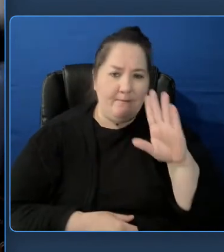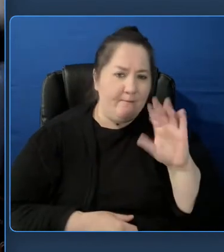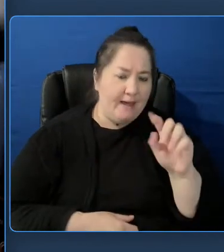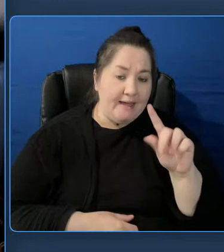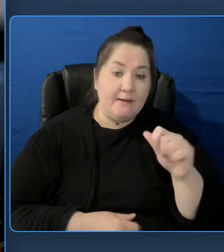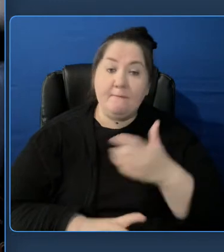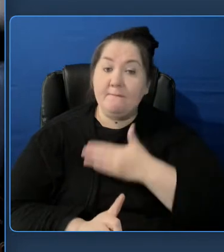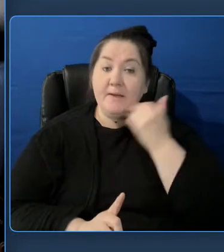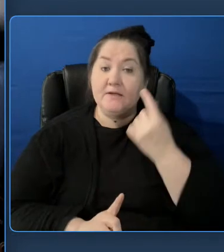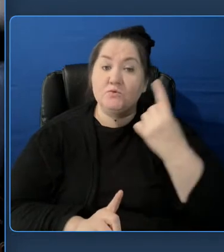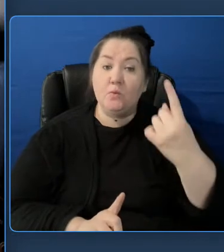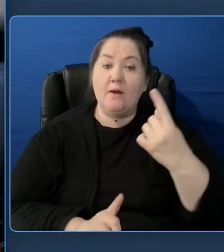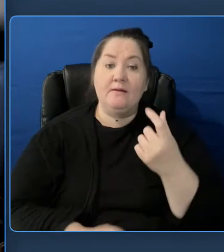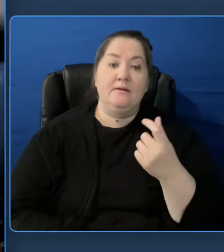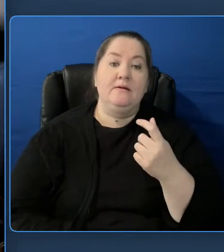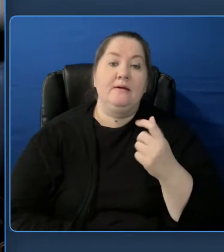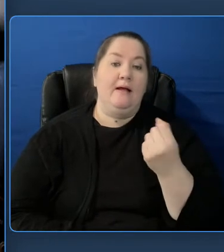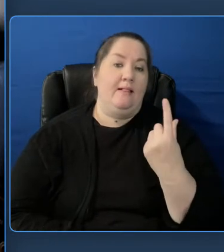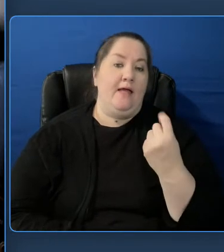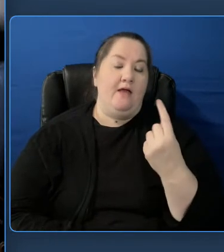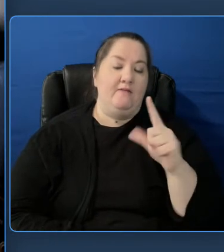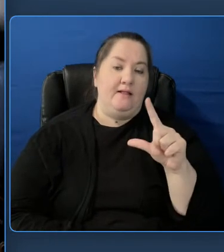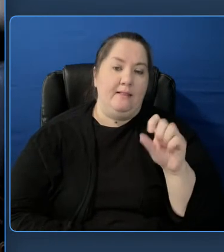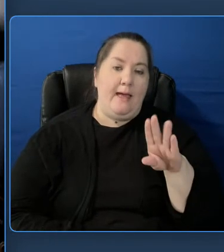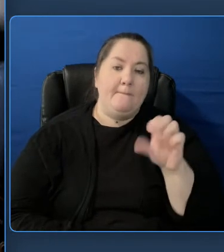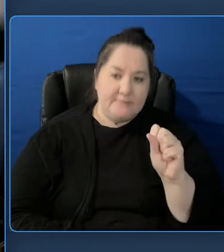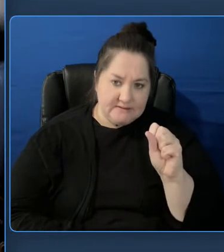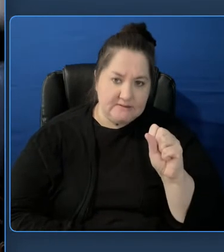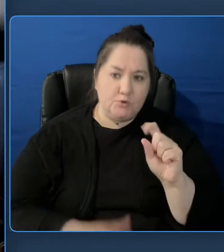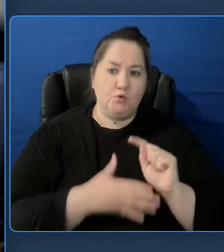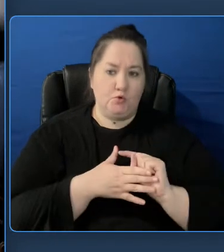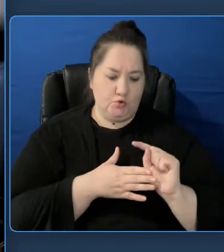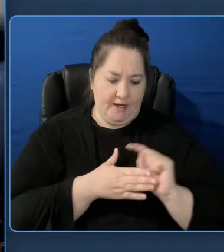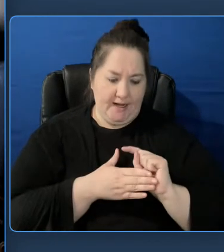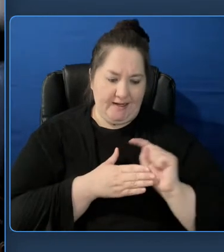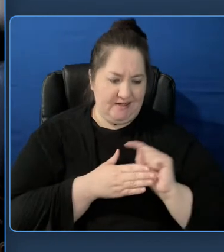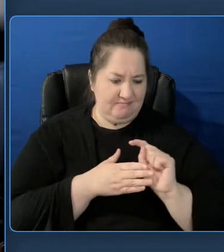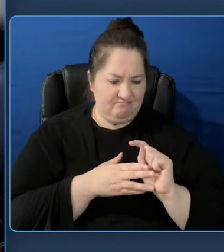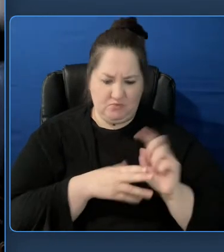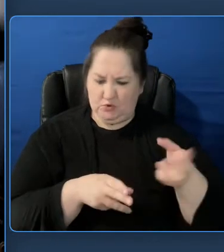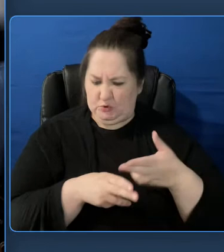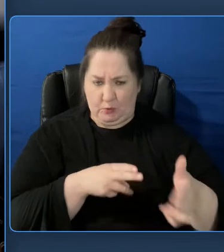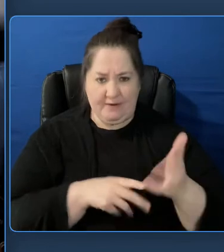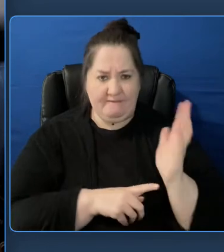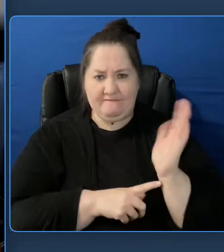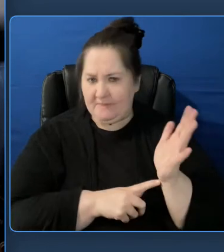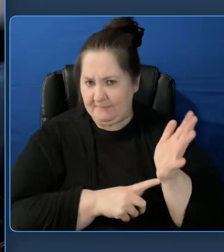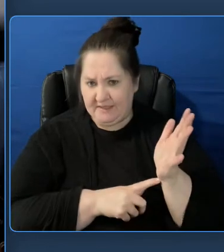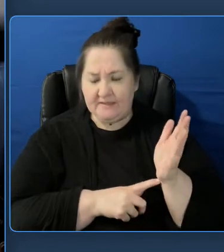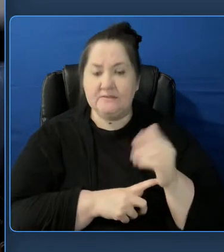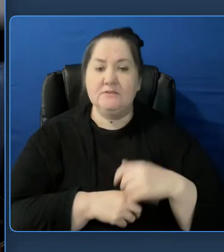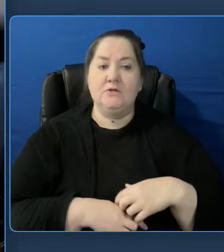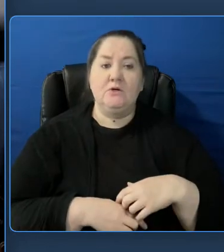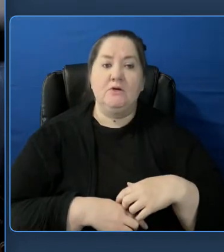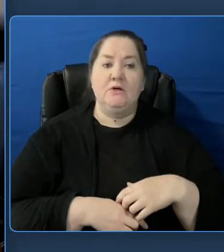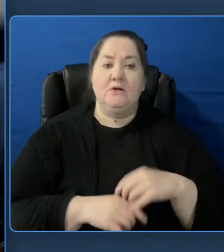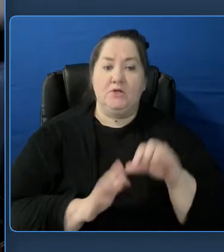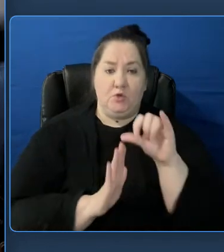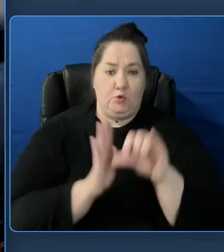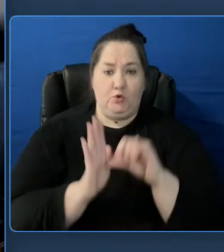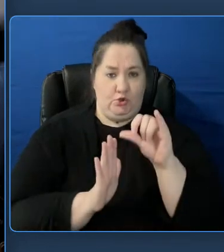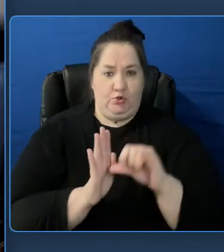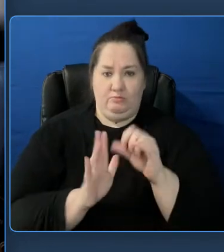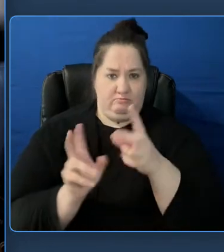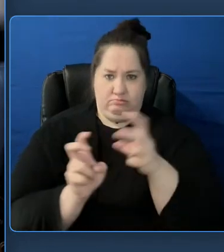best one on the market right now is 11 Labs, and you can train it with very short 5 minutes of you can take a video off of YouTube and